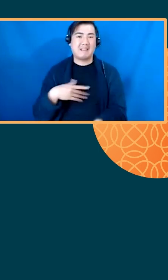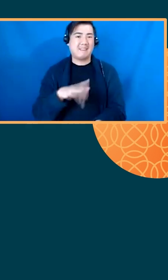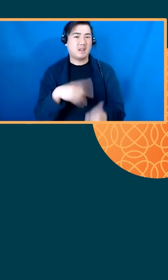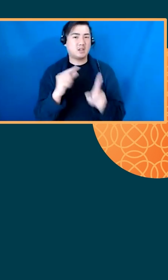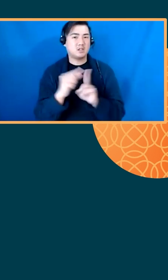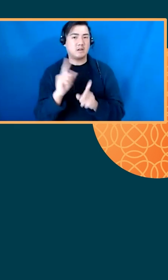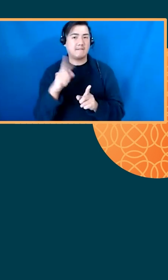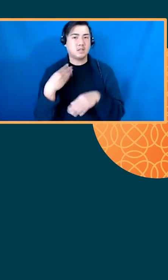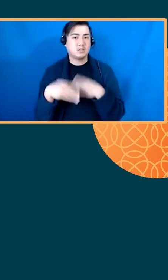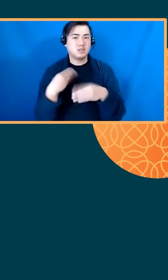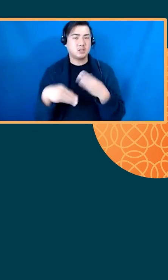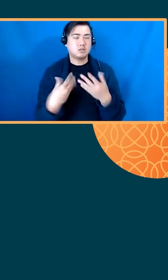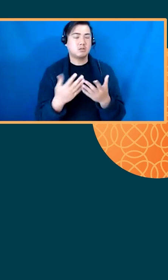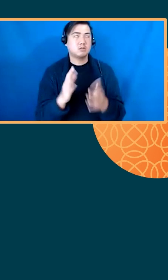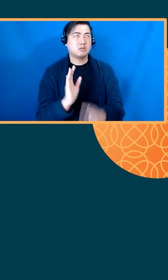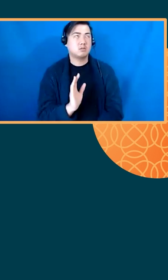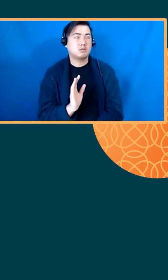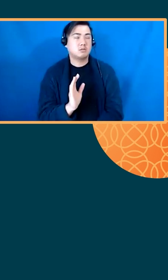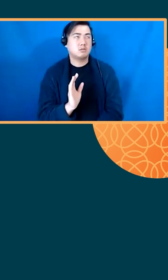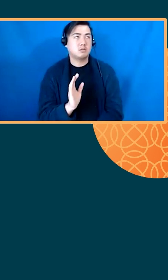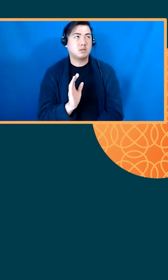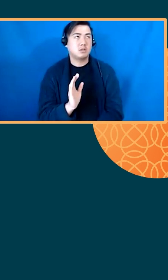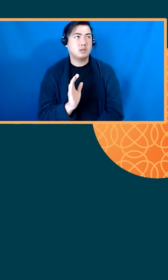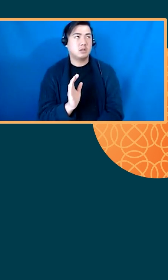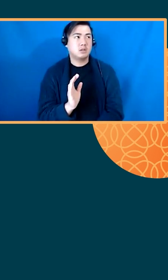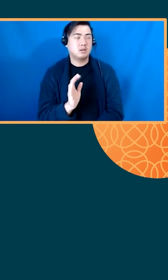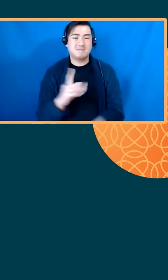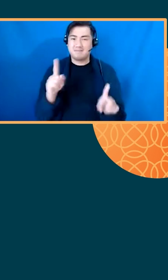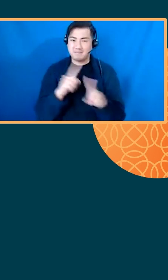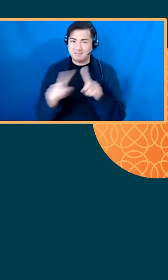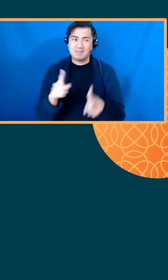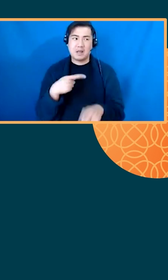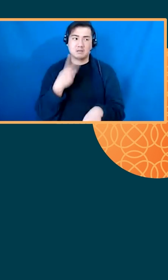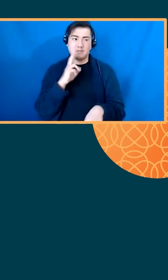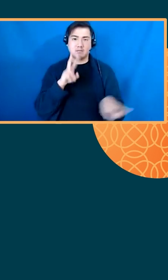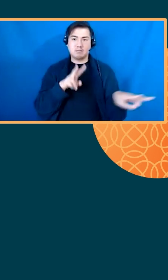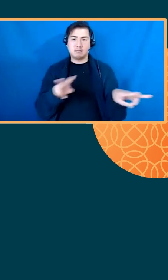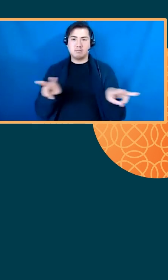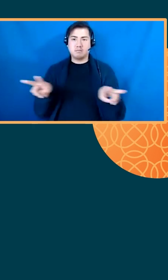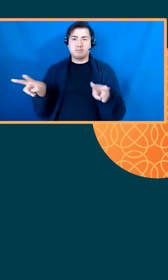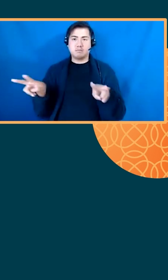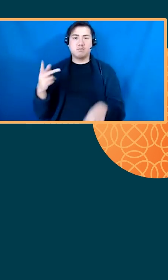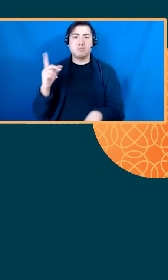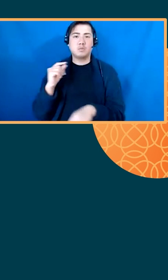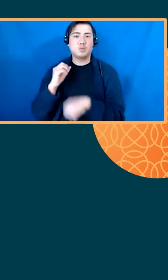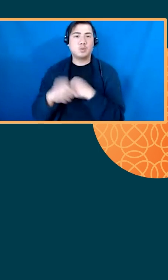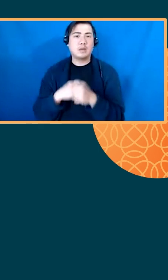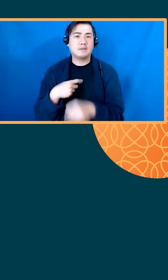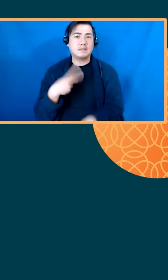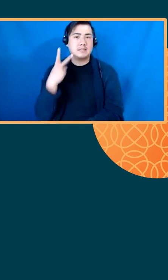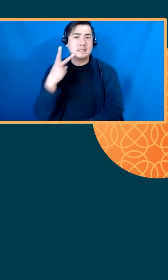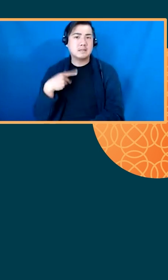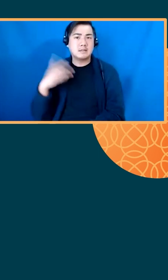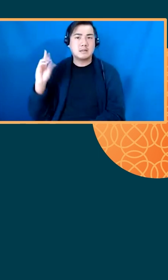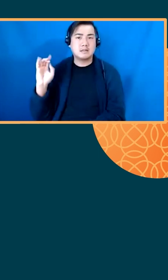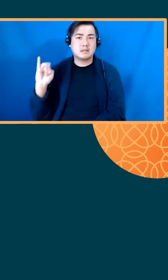generation, but I have watched for 2 decades my Desi peers who